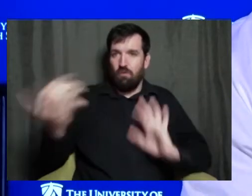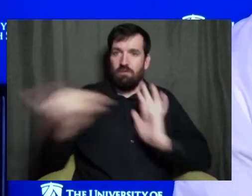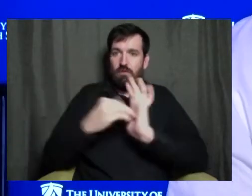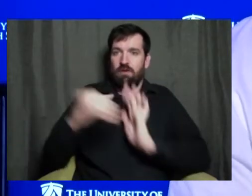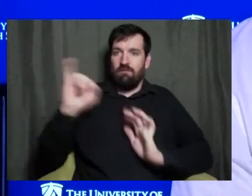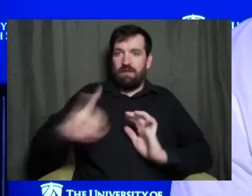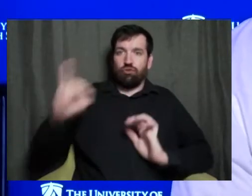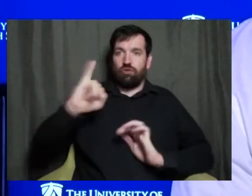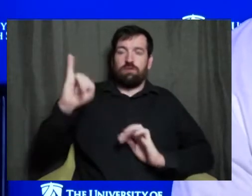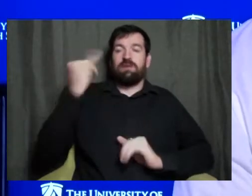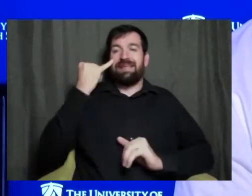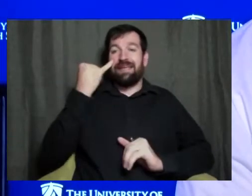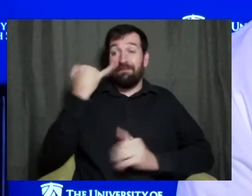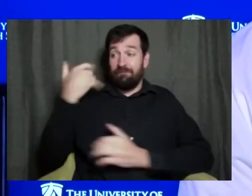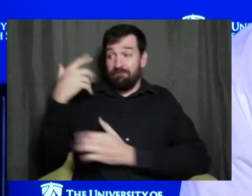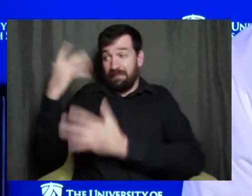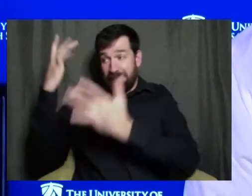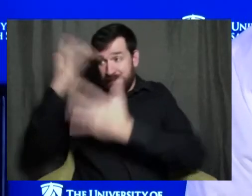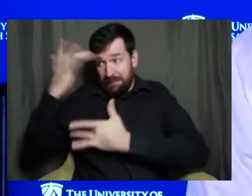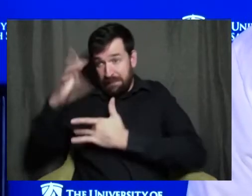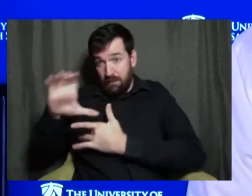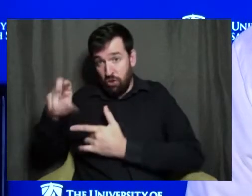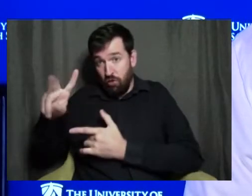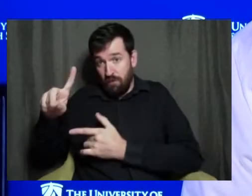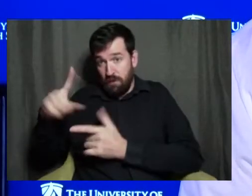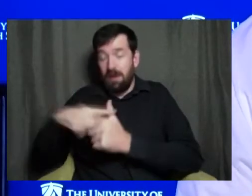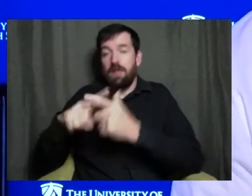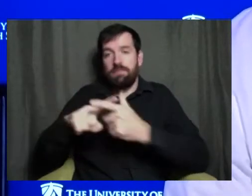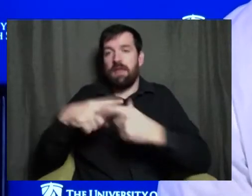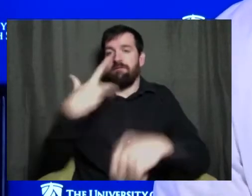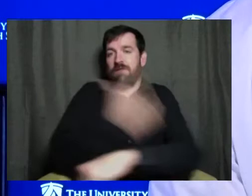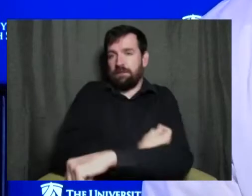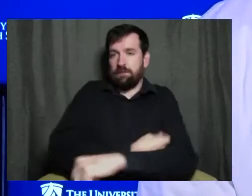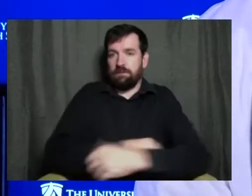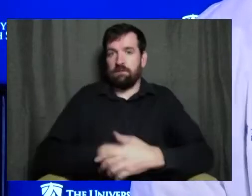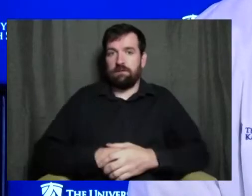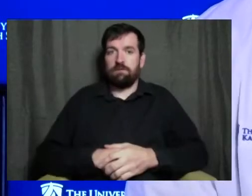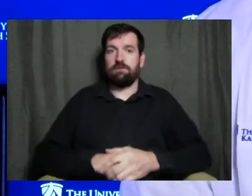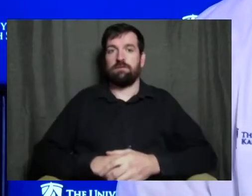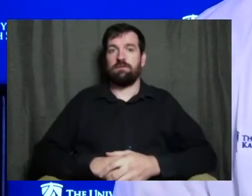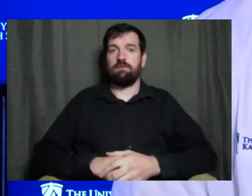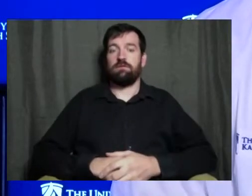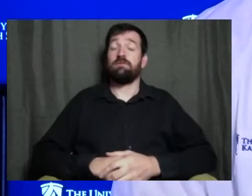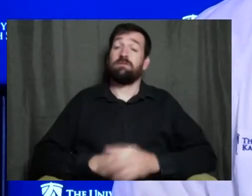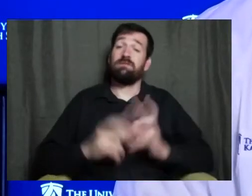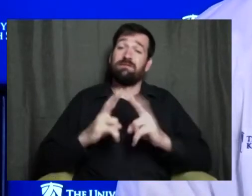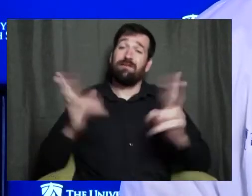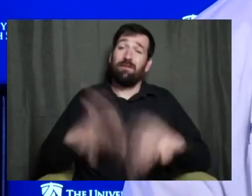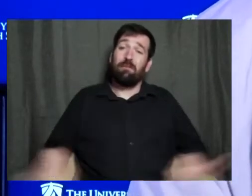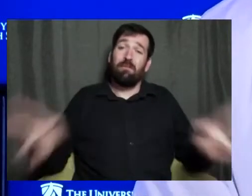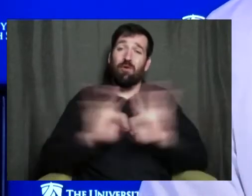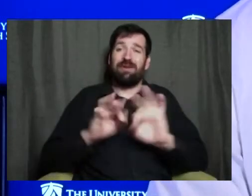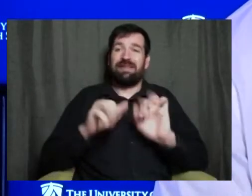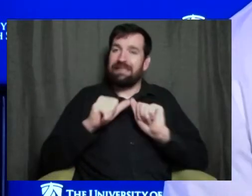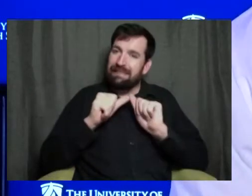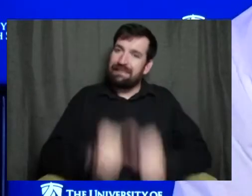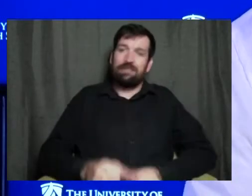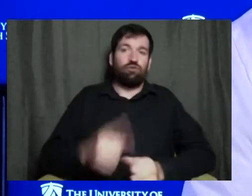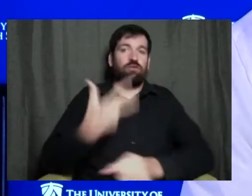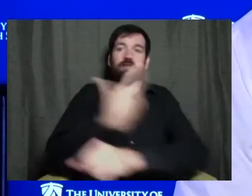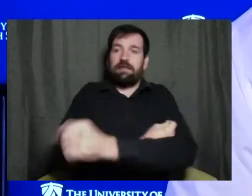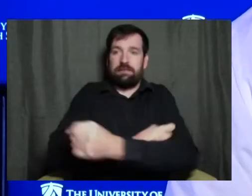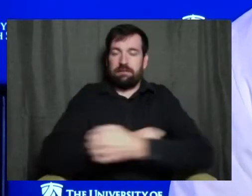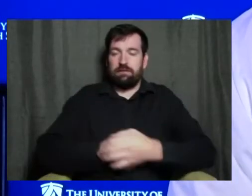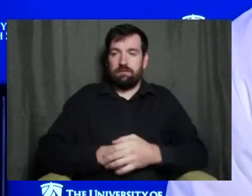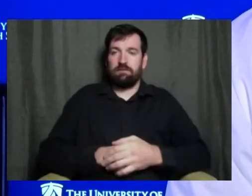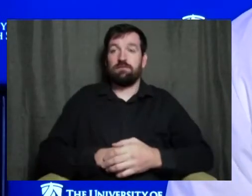even after getting the infection. So it is really important to continue to get vaccinated even after